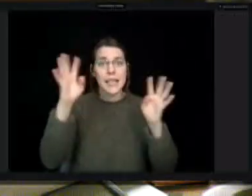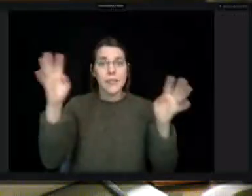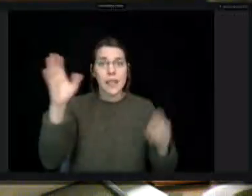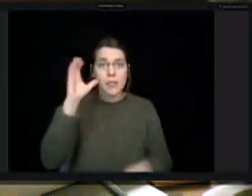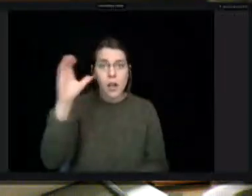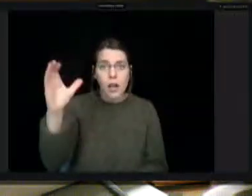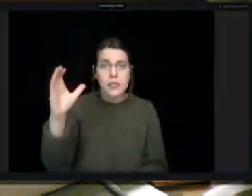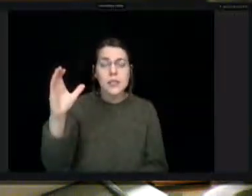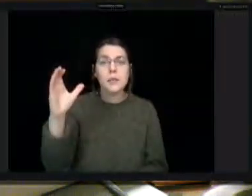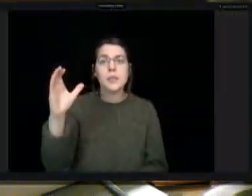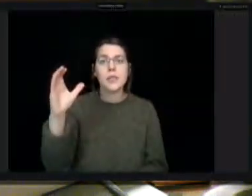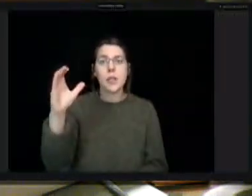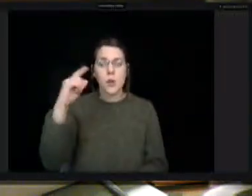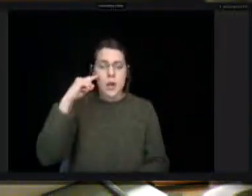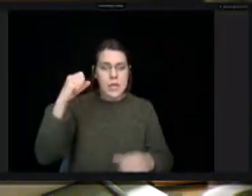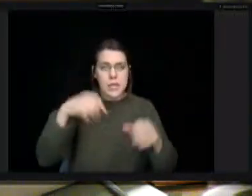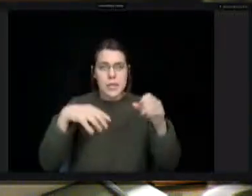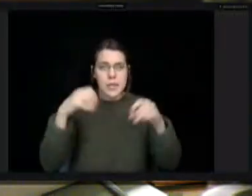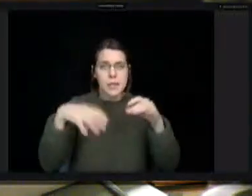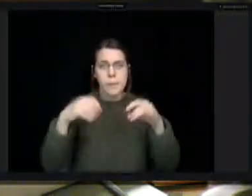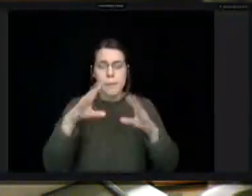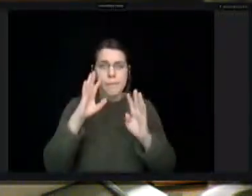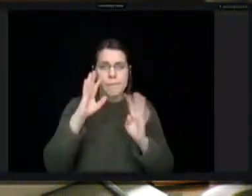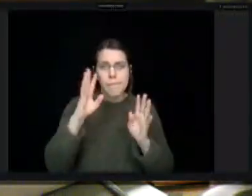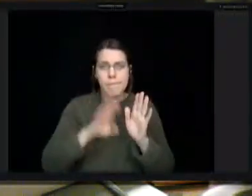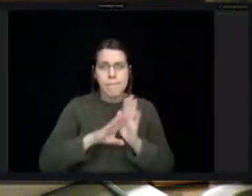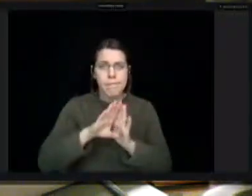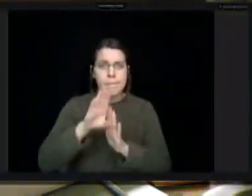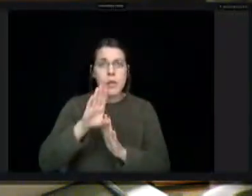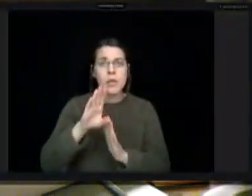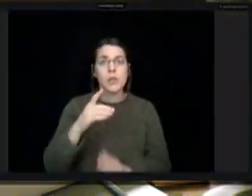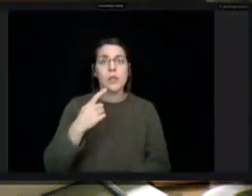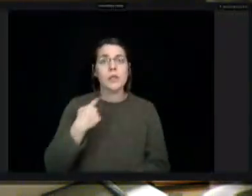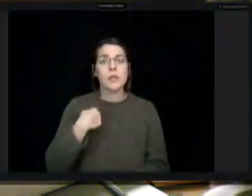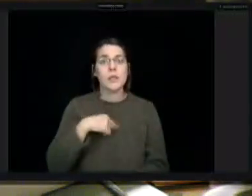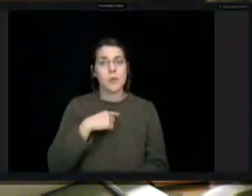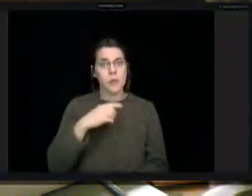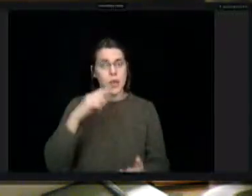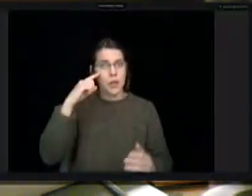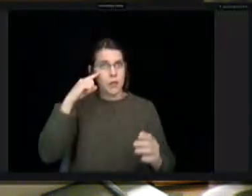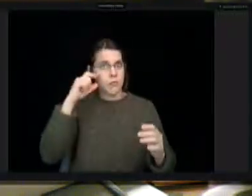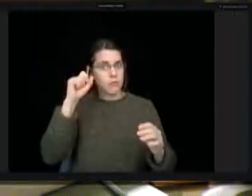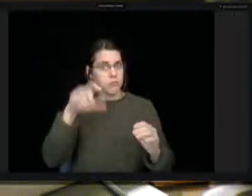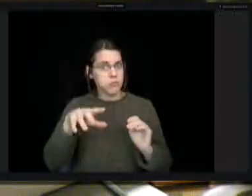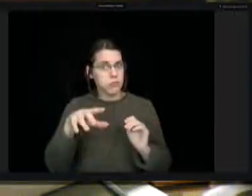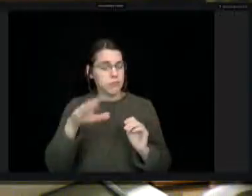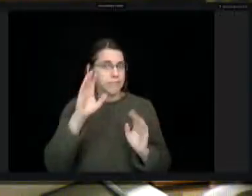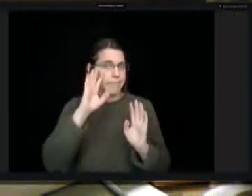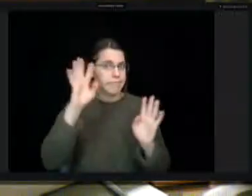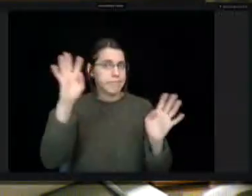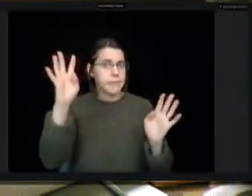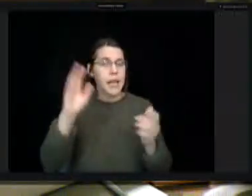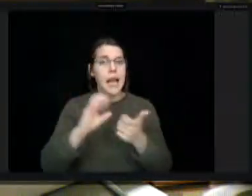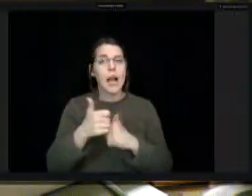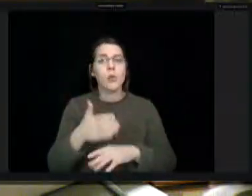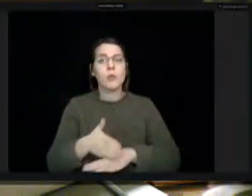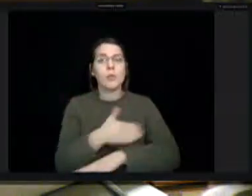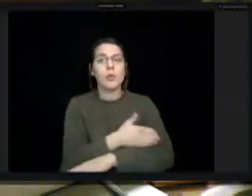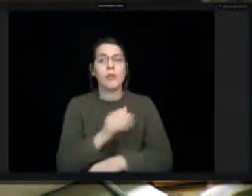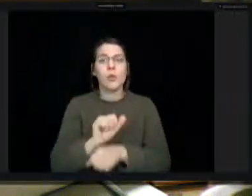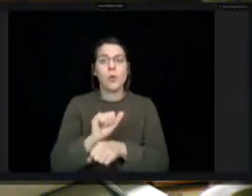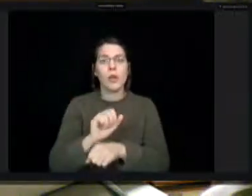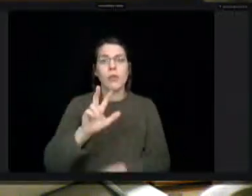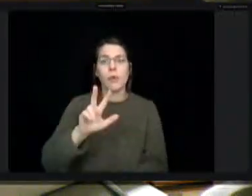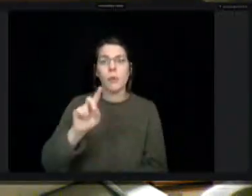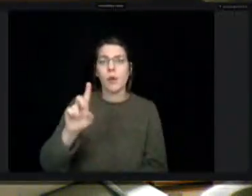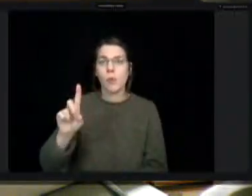were incubated. And so we incubated the concept related to how to improve the work of 311 and coordinate that